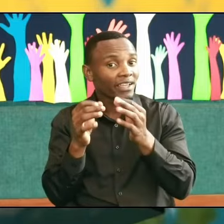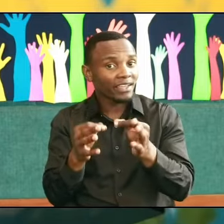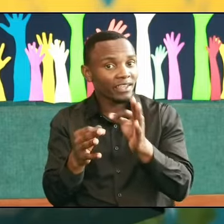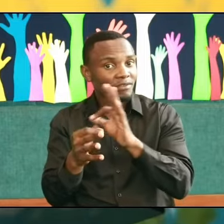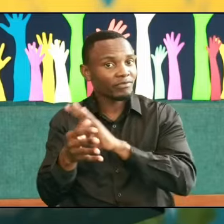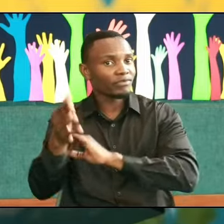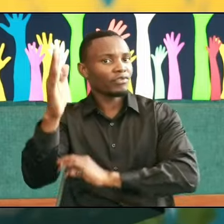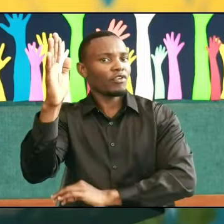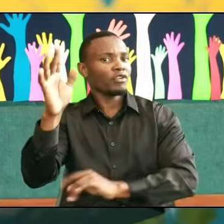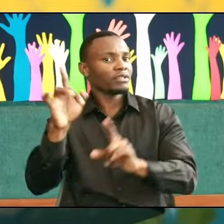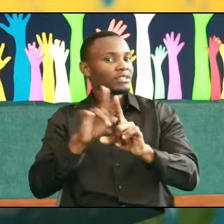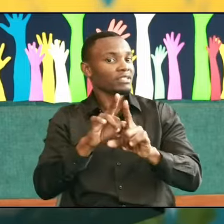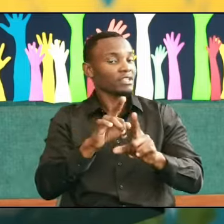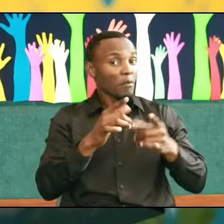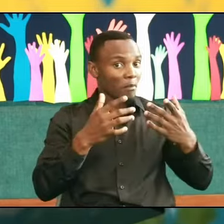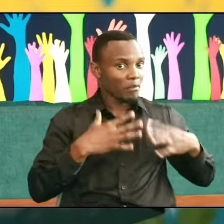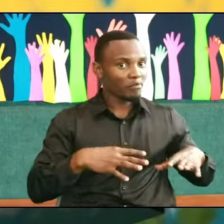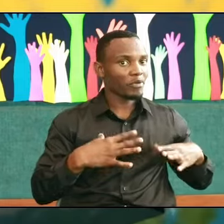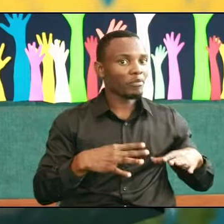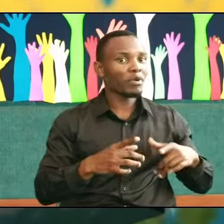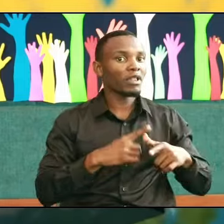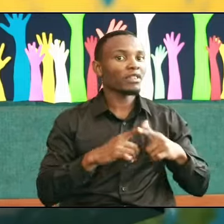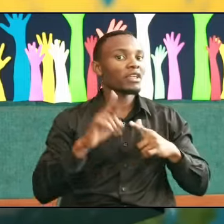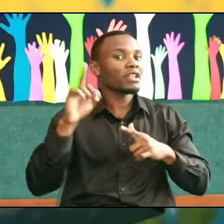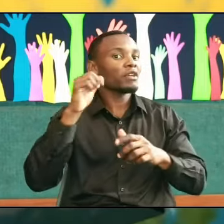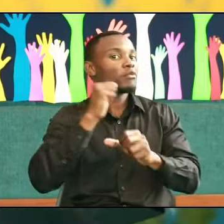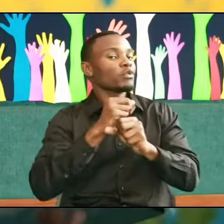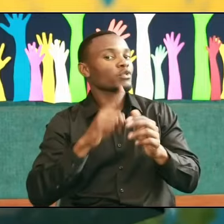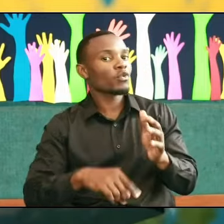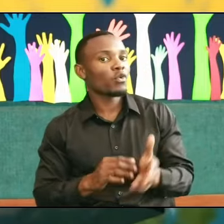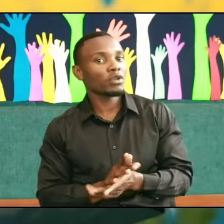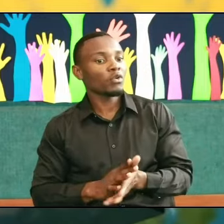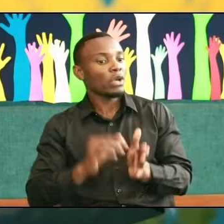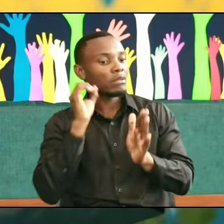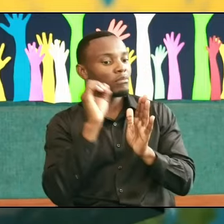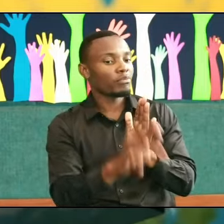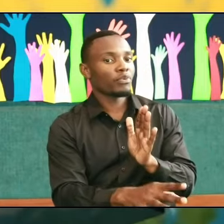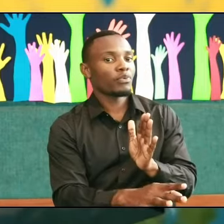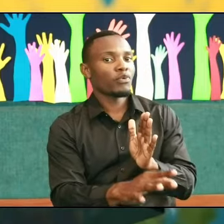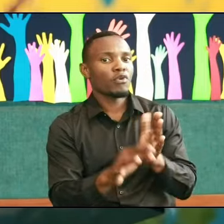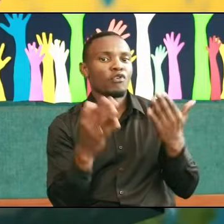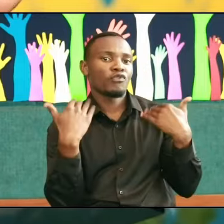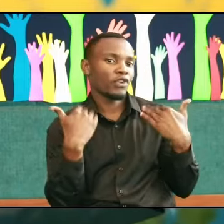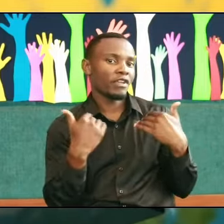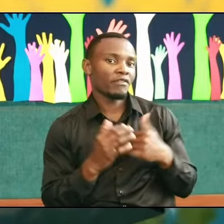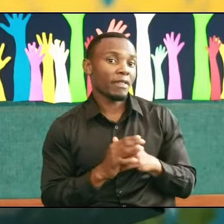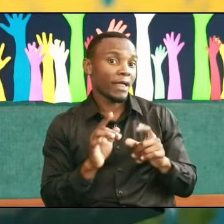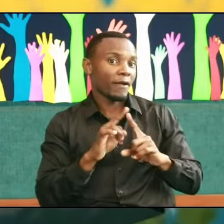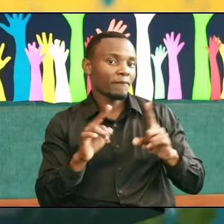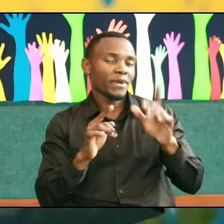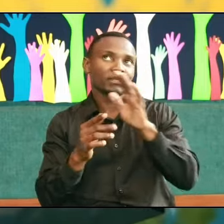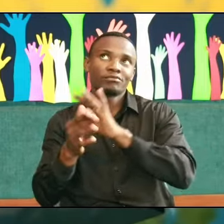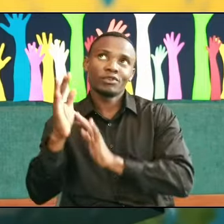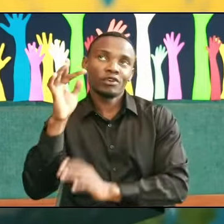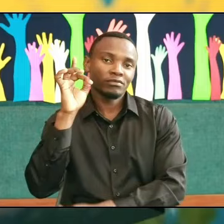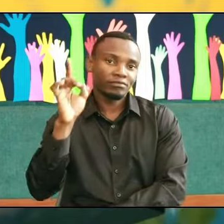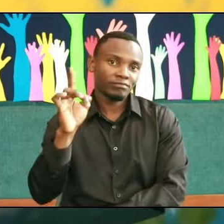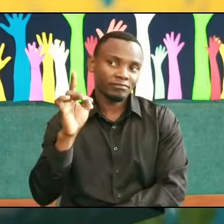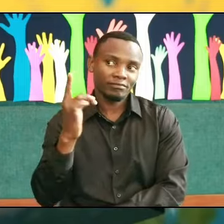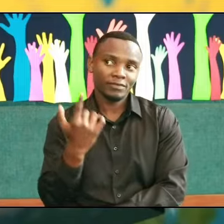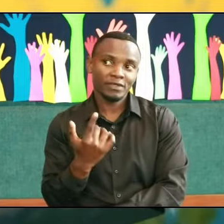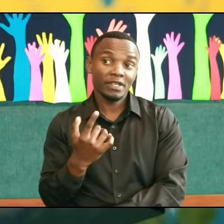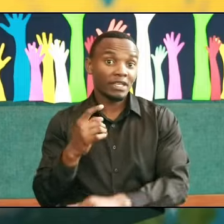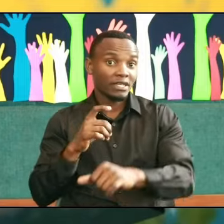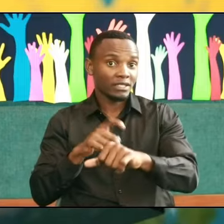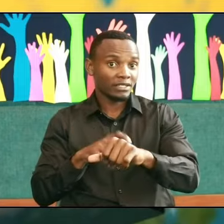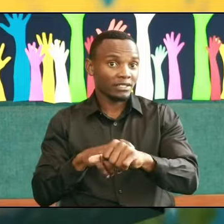if God was like some of us, he will leave the throne and he will never come back to it. But with God, when he has worked